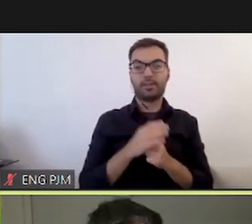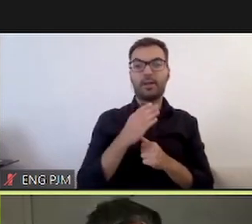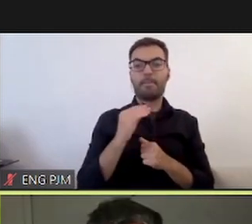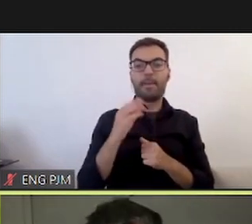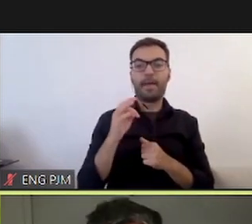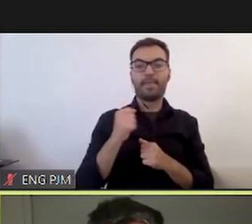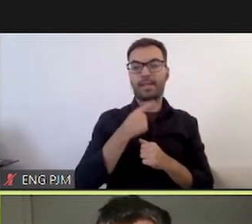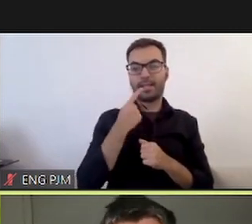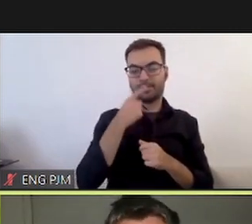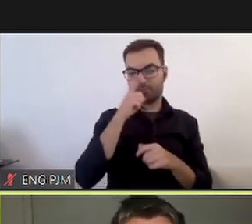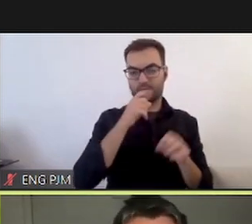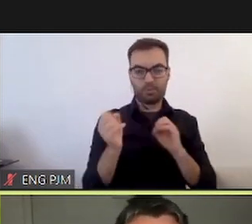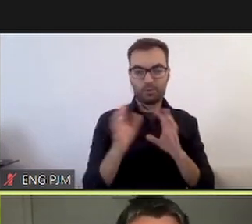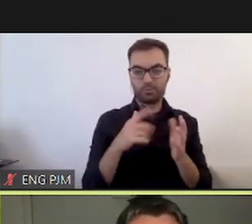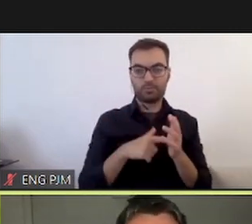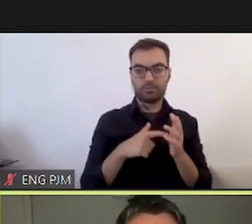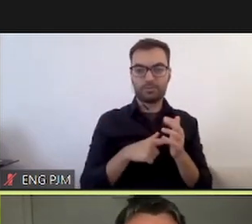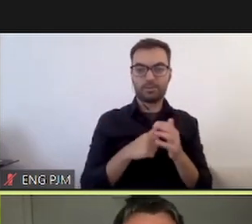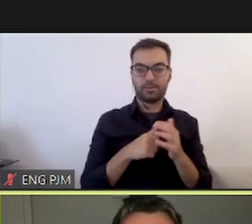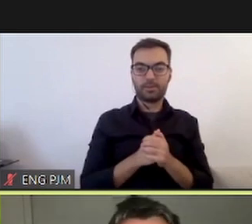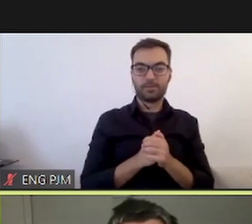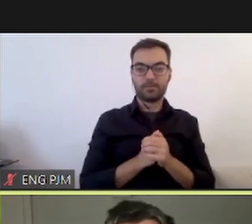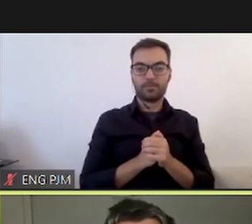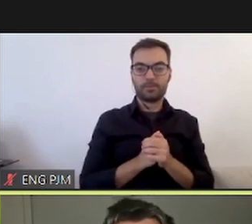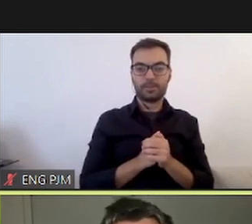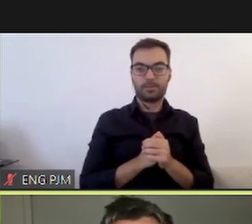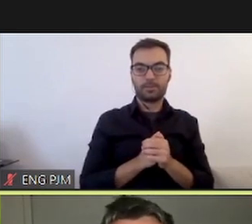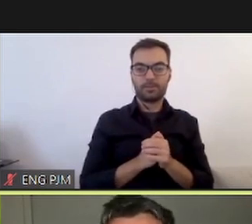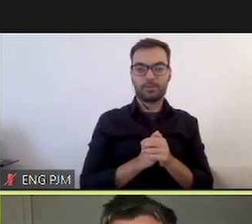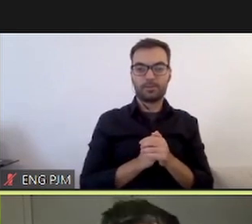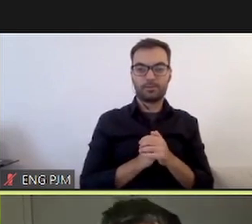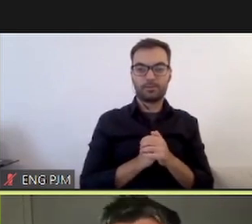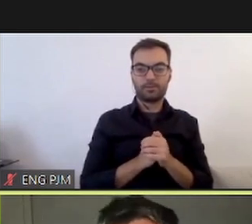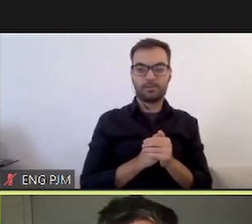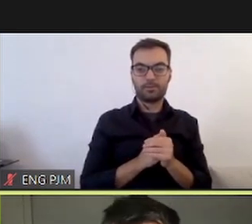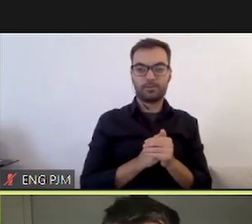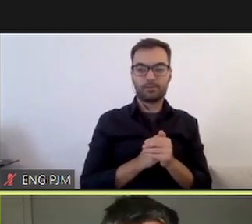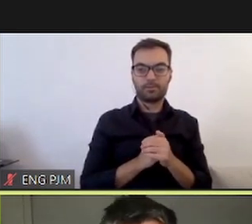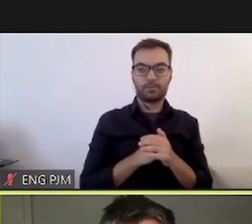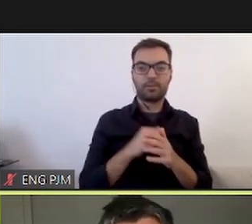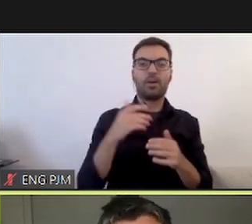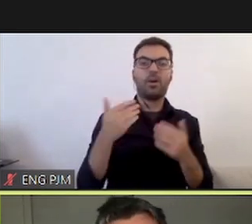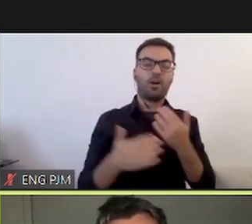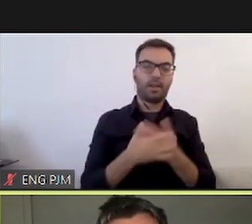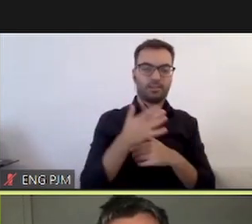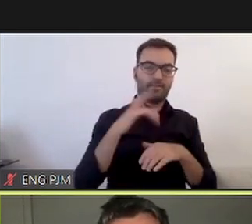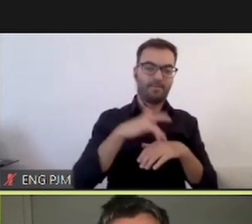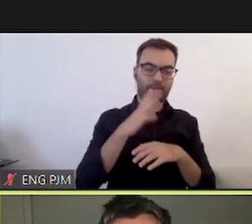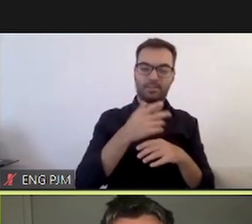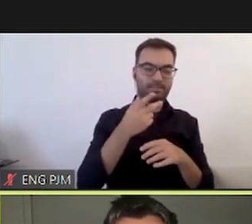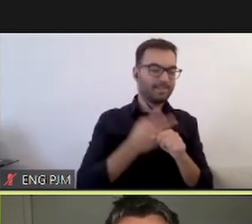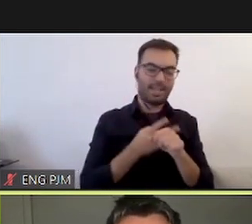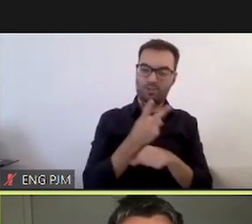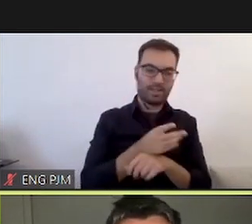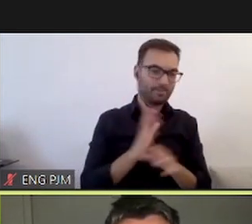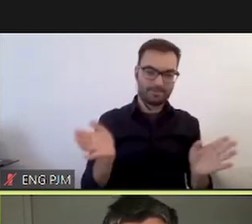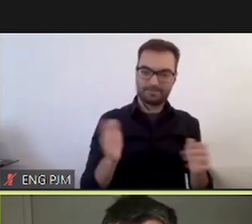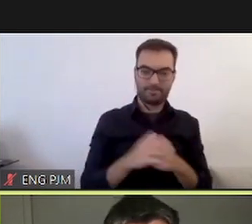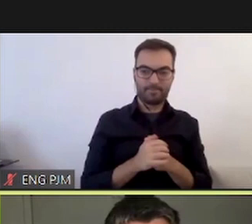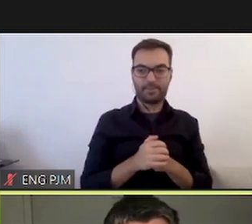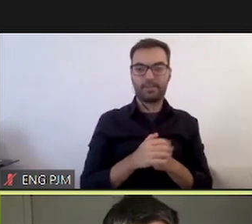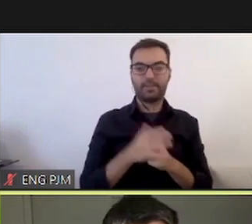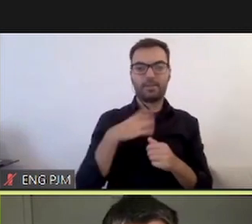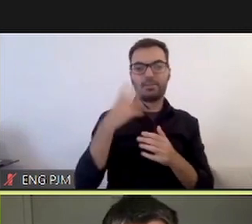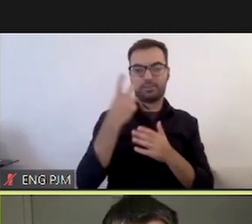the incorrect way, you can accomplish with inaccessible product. So read this